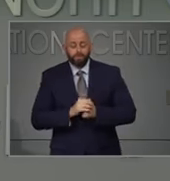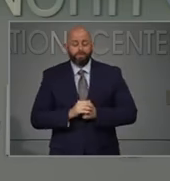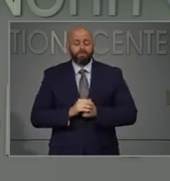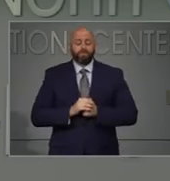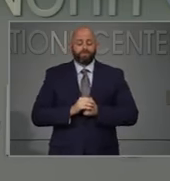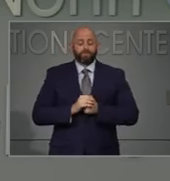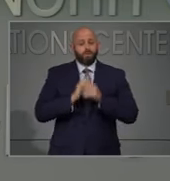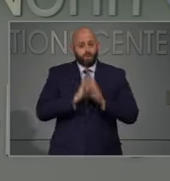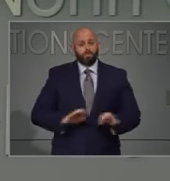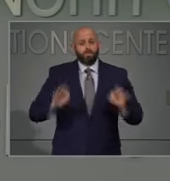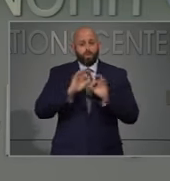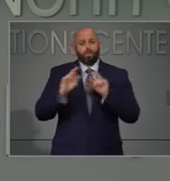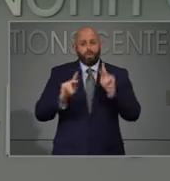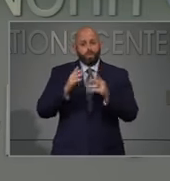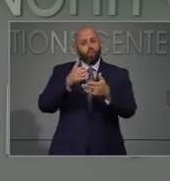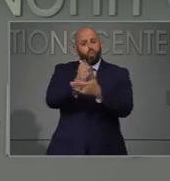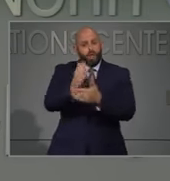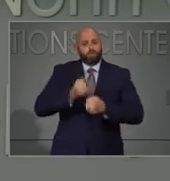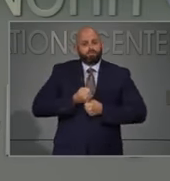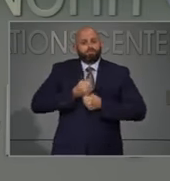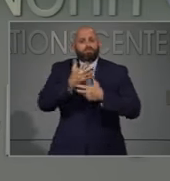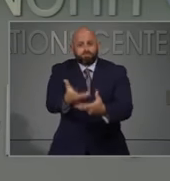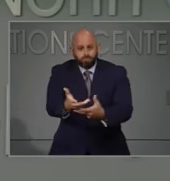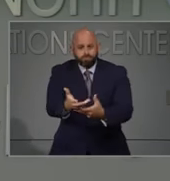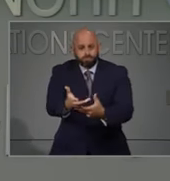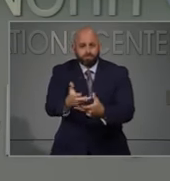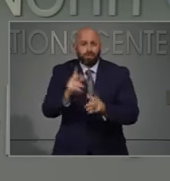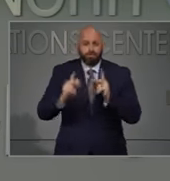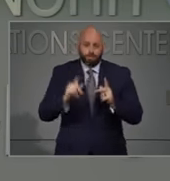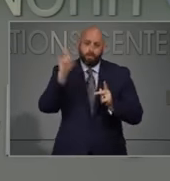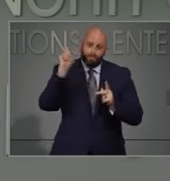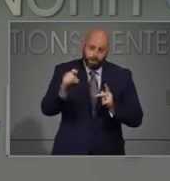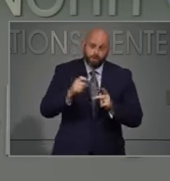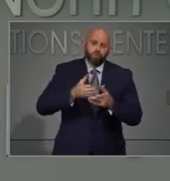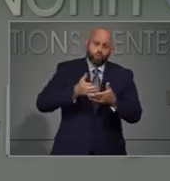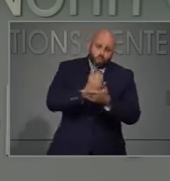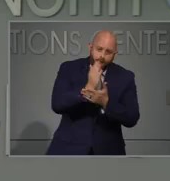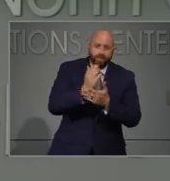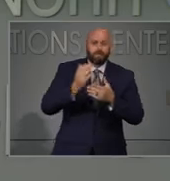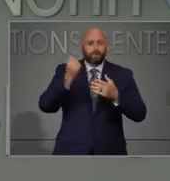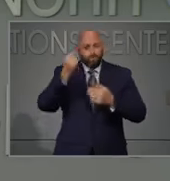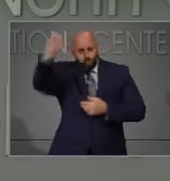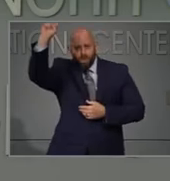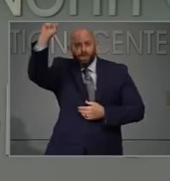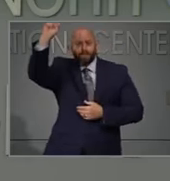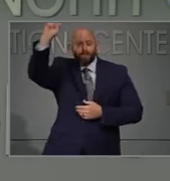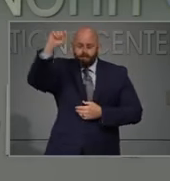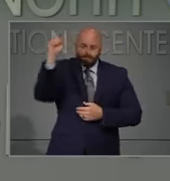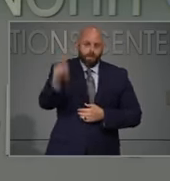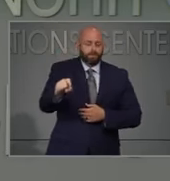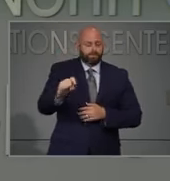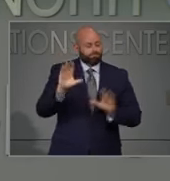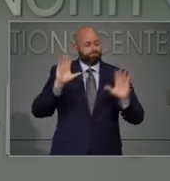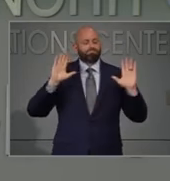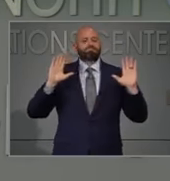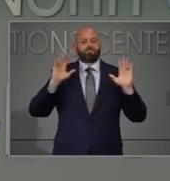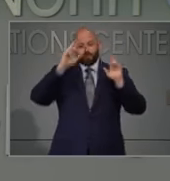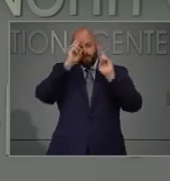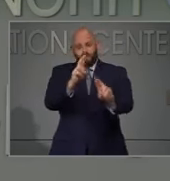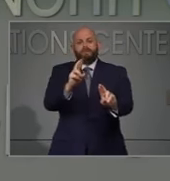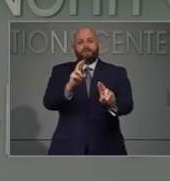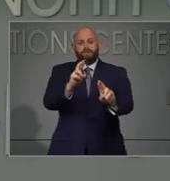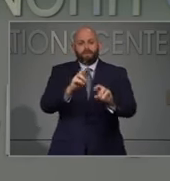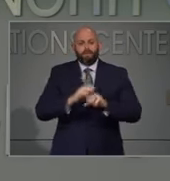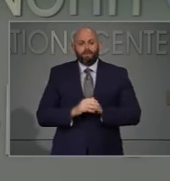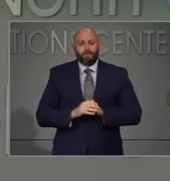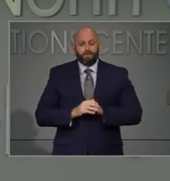for people to have the right to protest. And in our executive order, we have